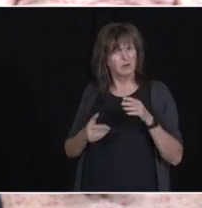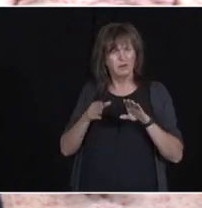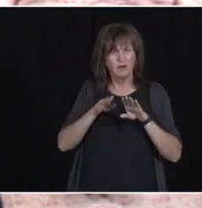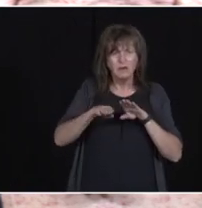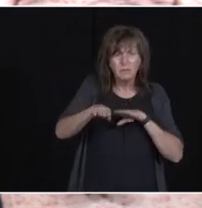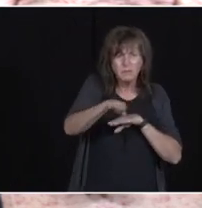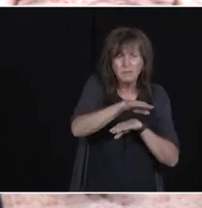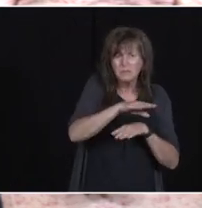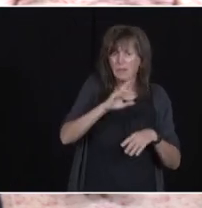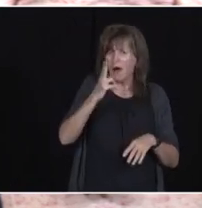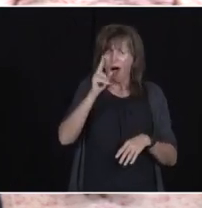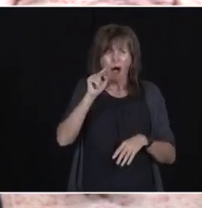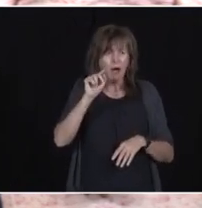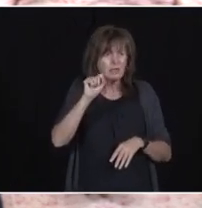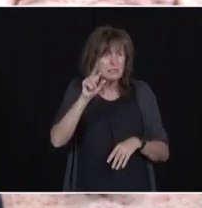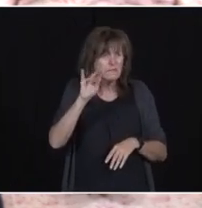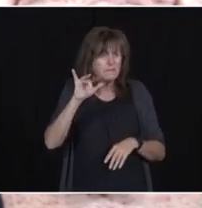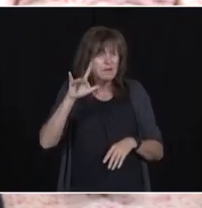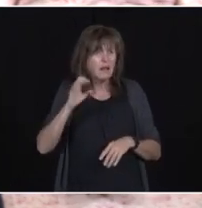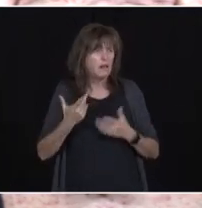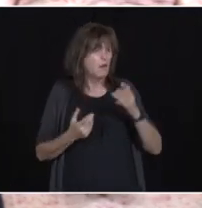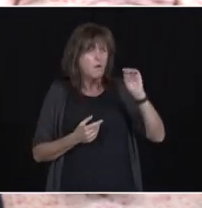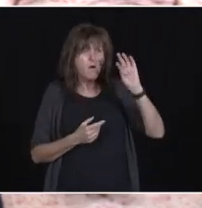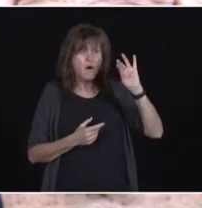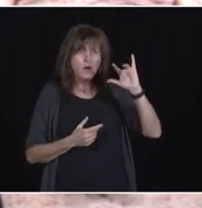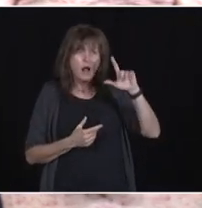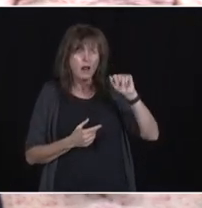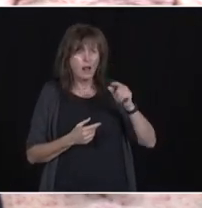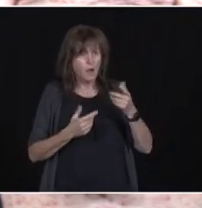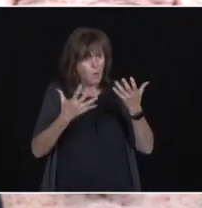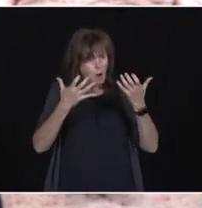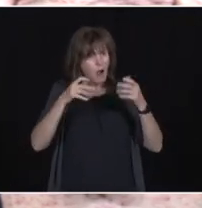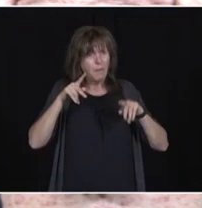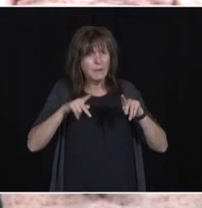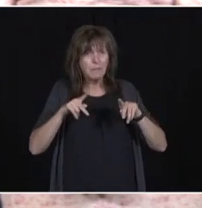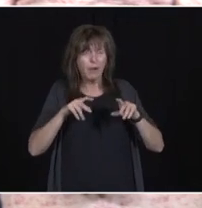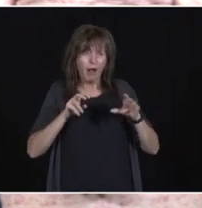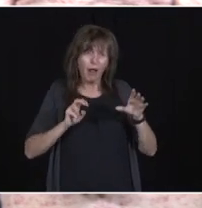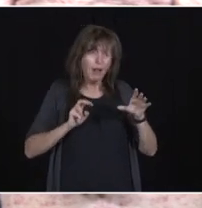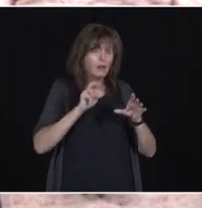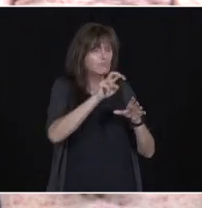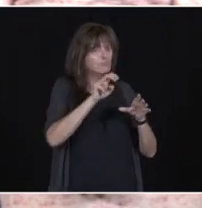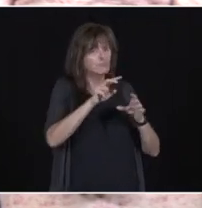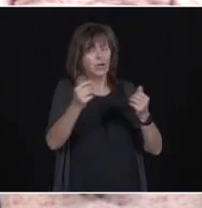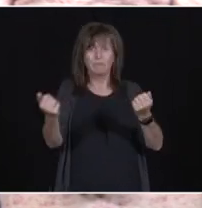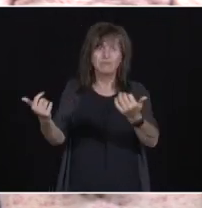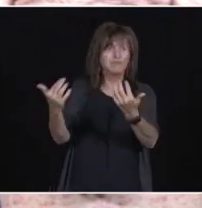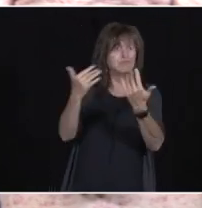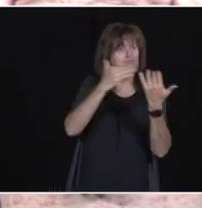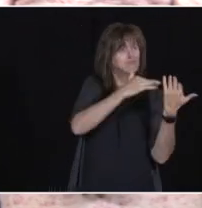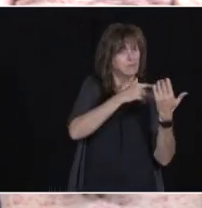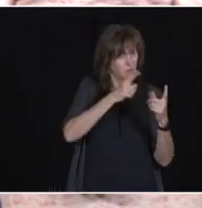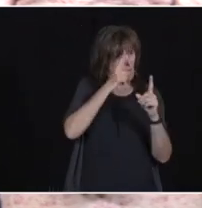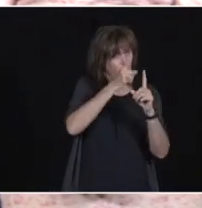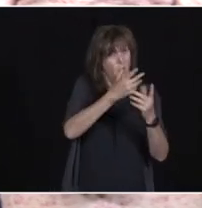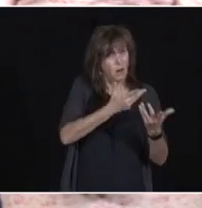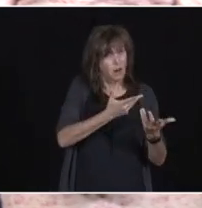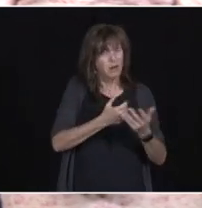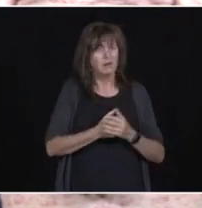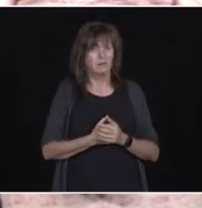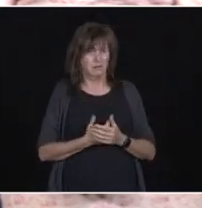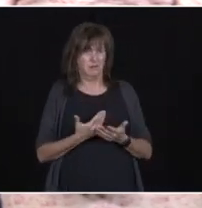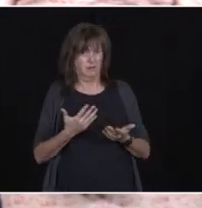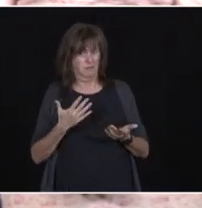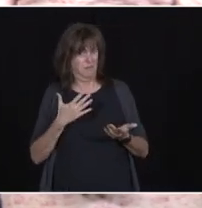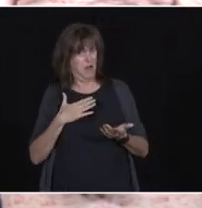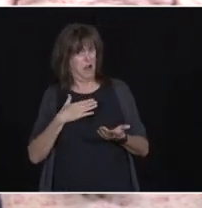want tourists there. They want them to spend their money. And a perfect example was one of my staff members saying, "I'm not going back there until they lower the prices."